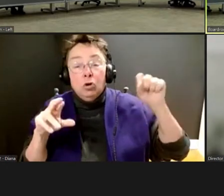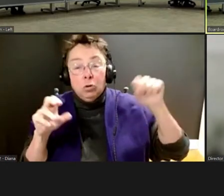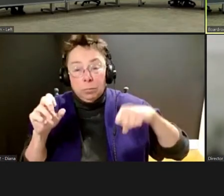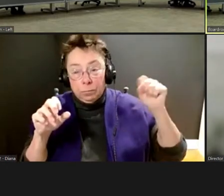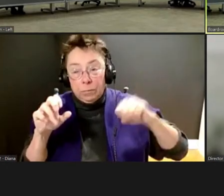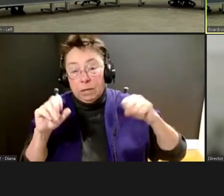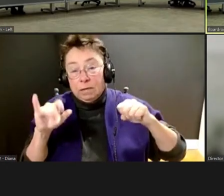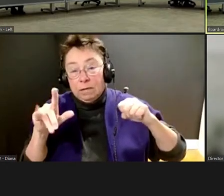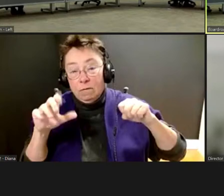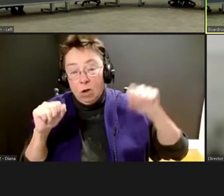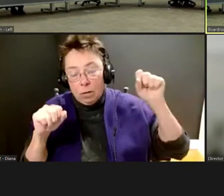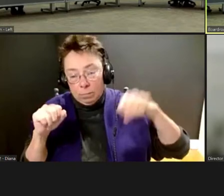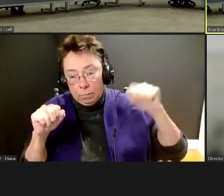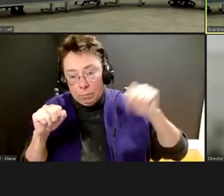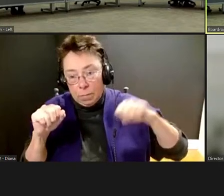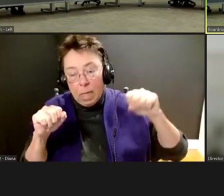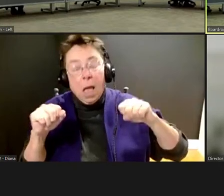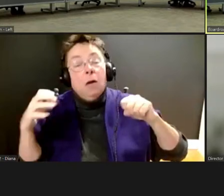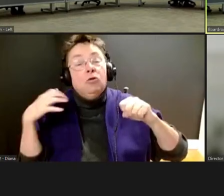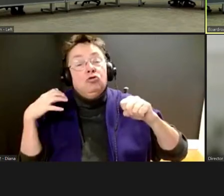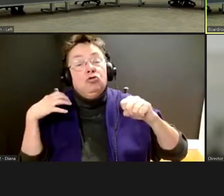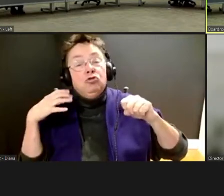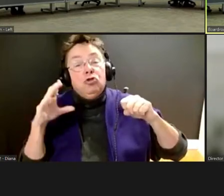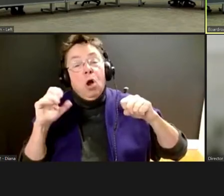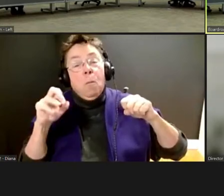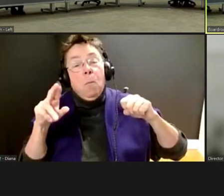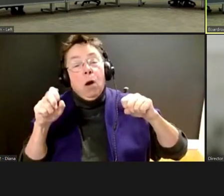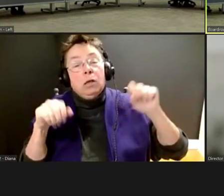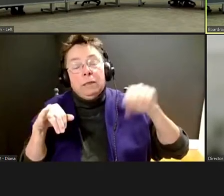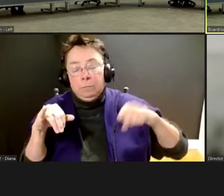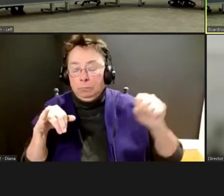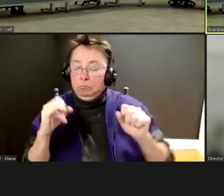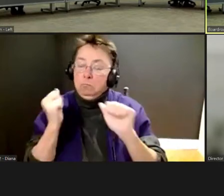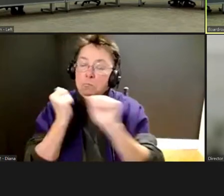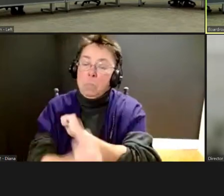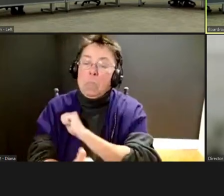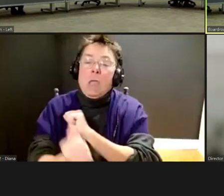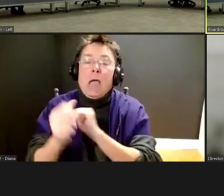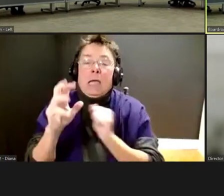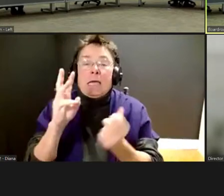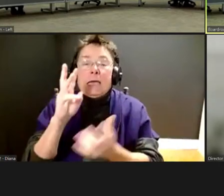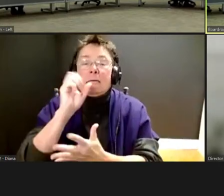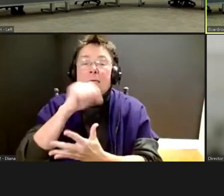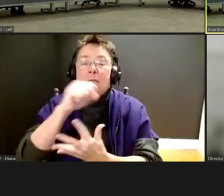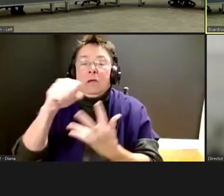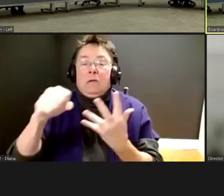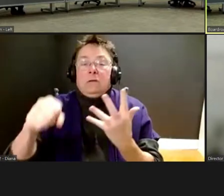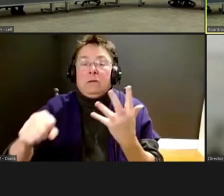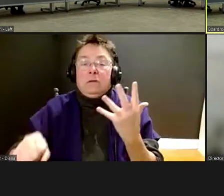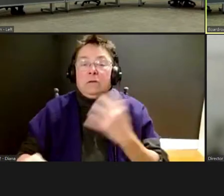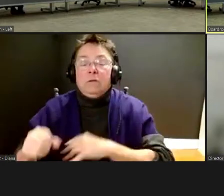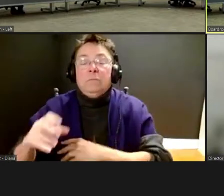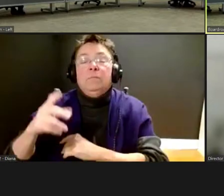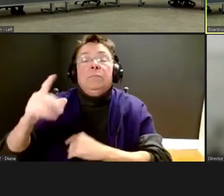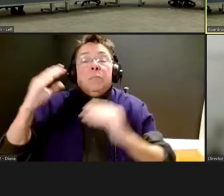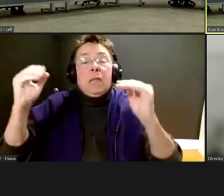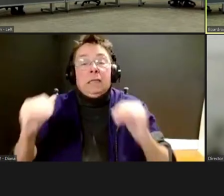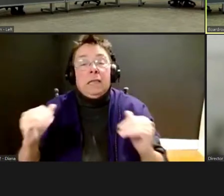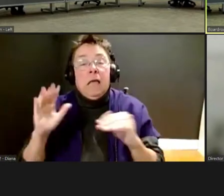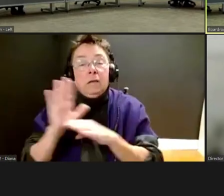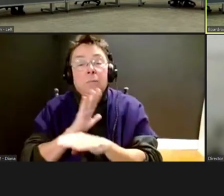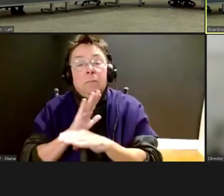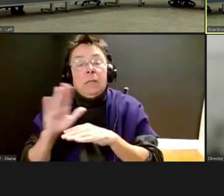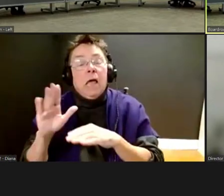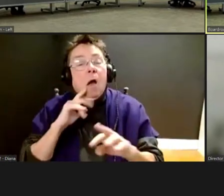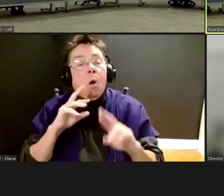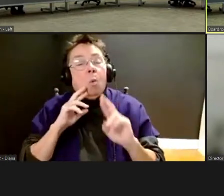Director Silva? Yes. Chairman Barkley? Yes. That motion is approved with 6 yes votes. Next order of business today is a